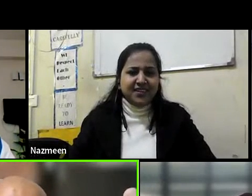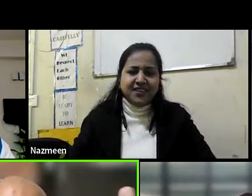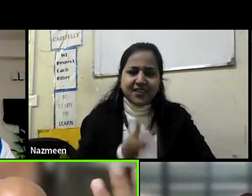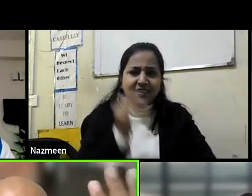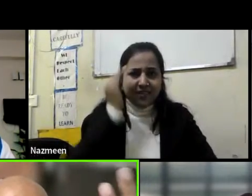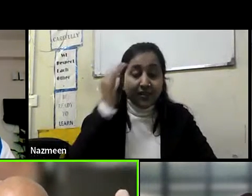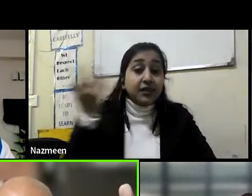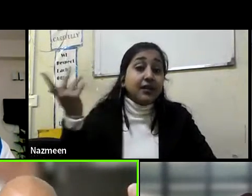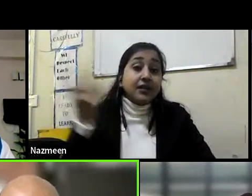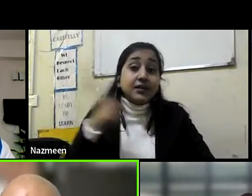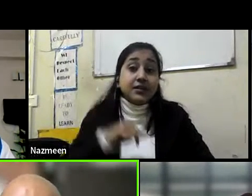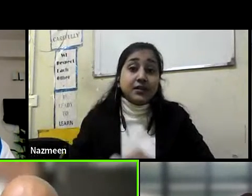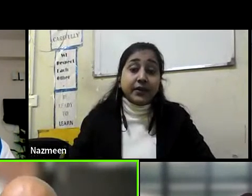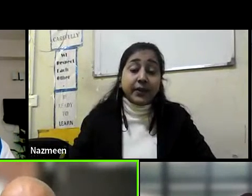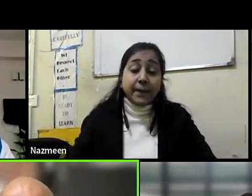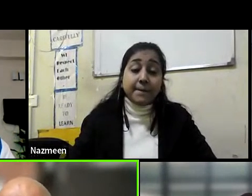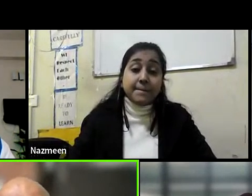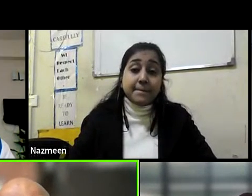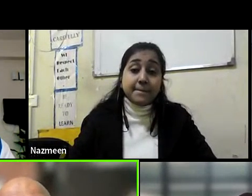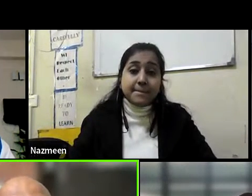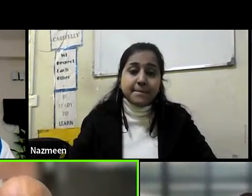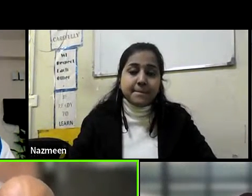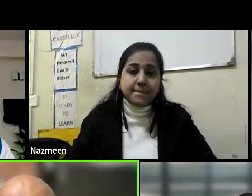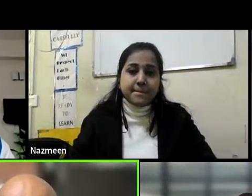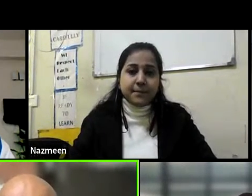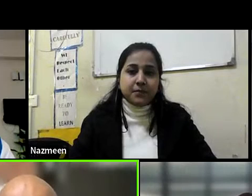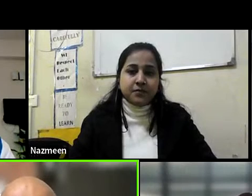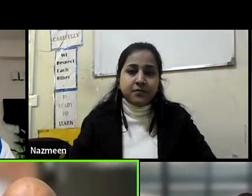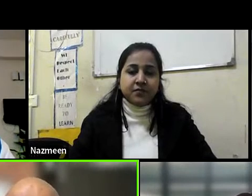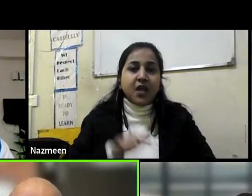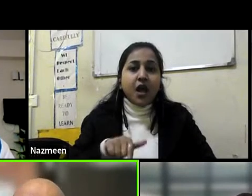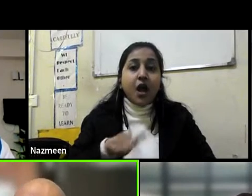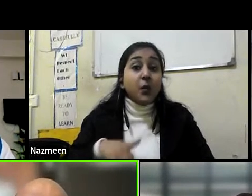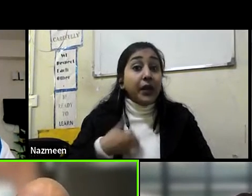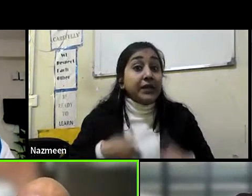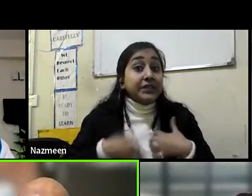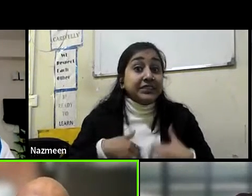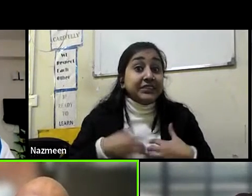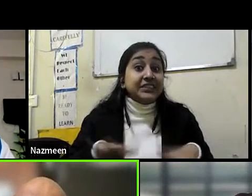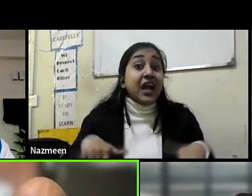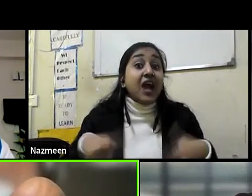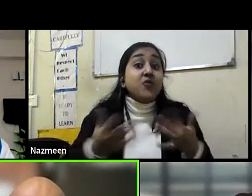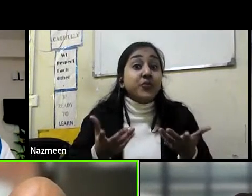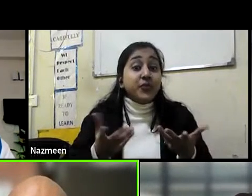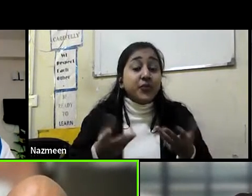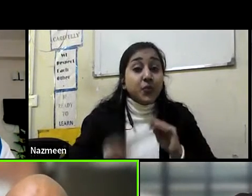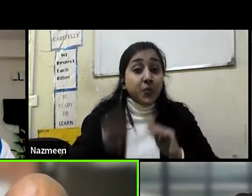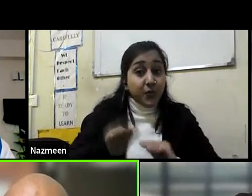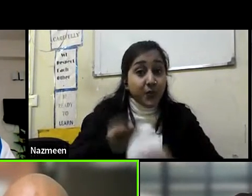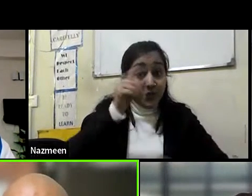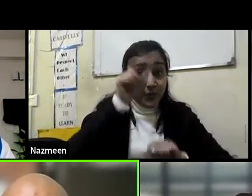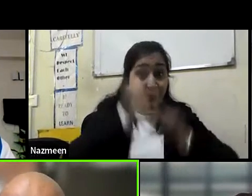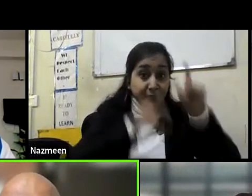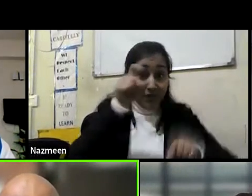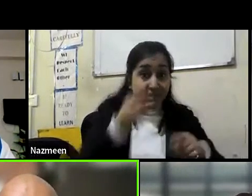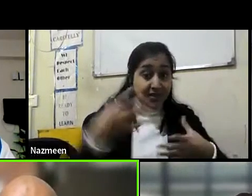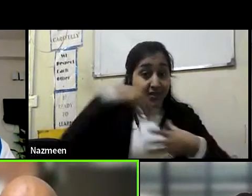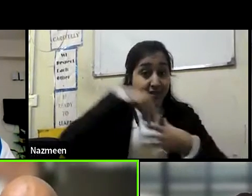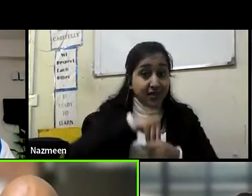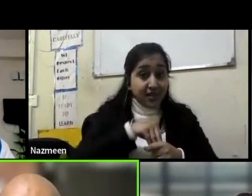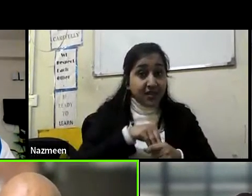Sarthak will do something on its own, this thing, and we'll see how we can synergize. Ultimately, more and more people, that is the common